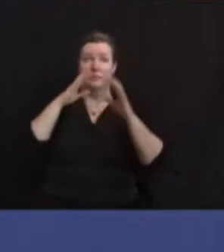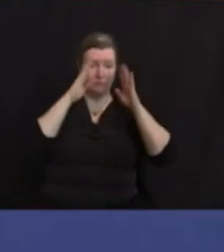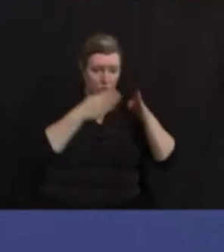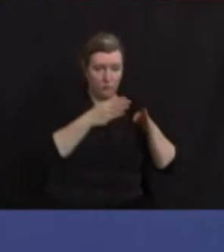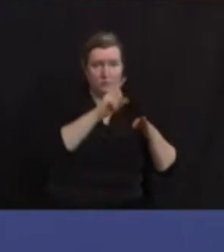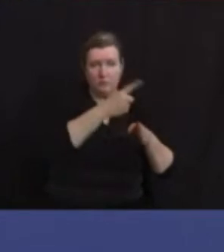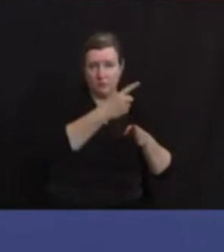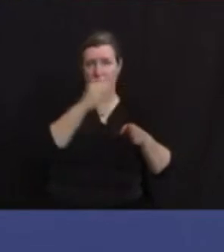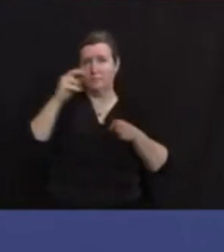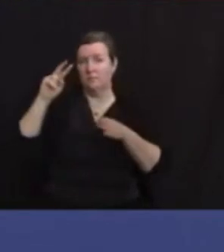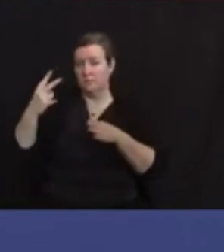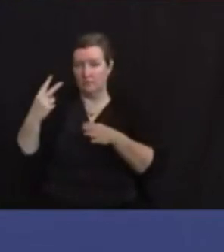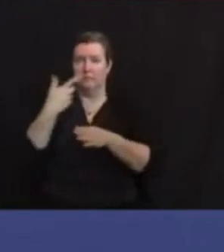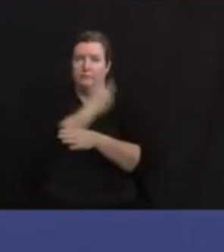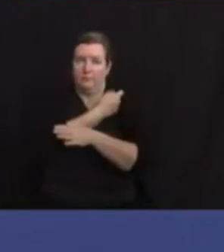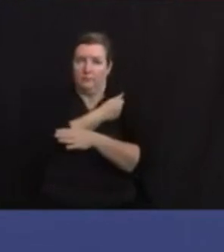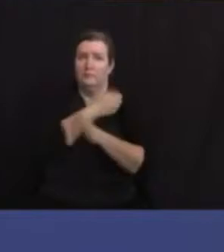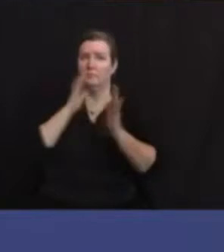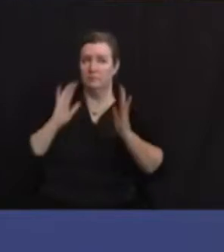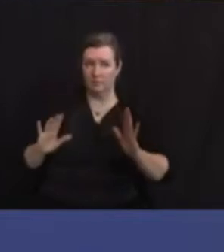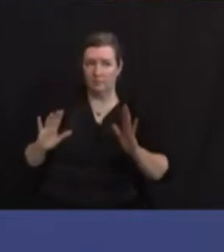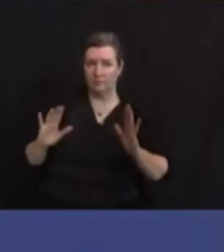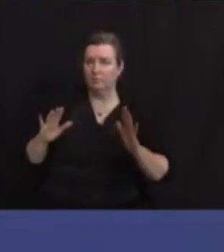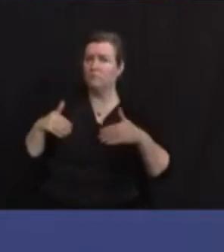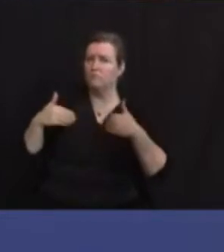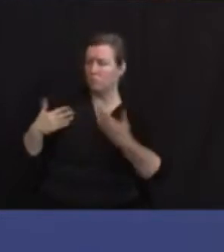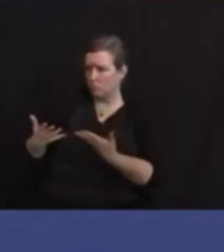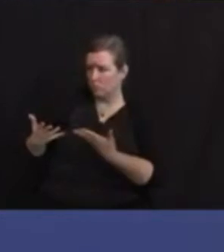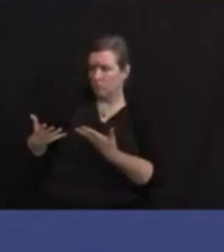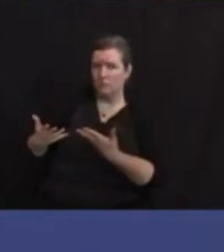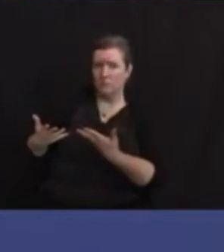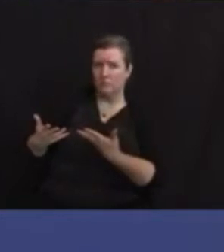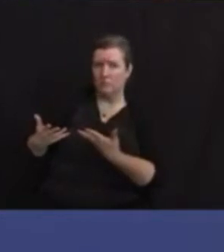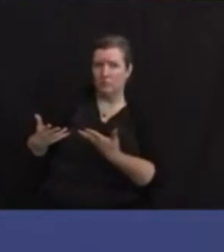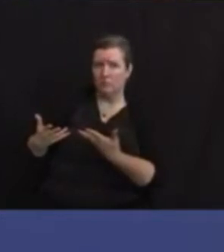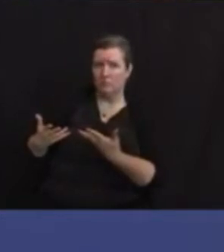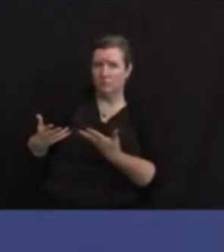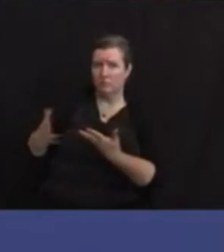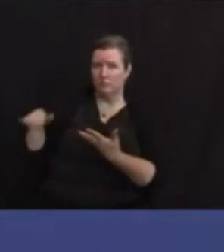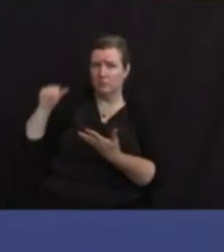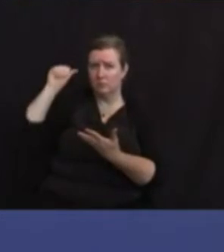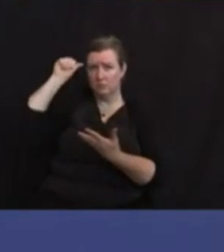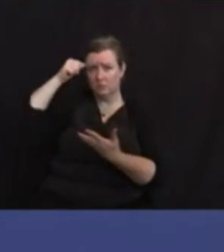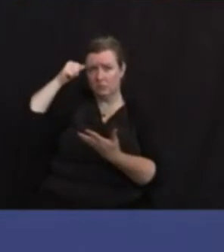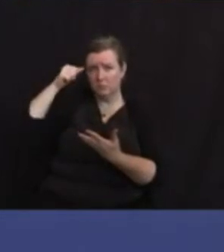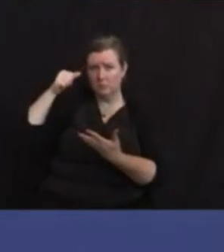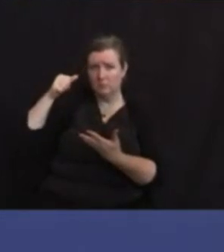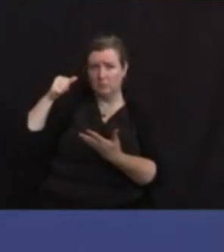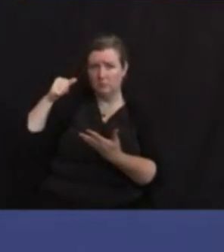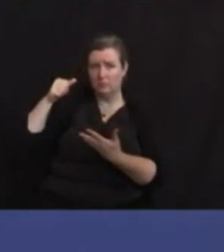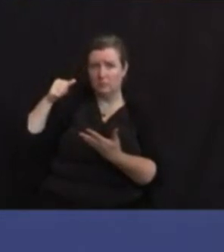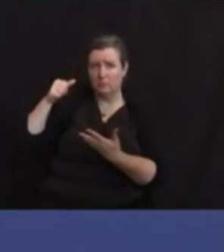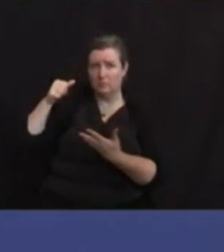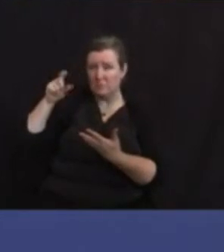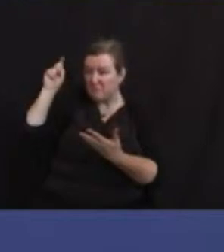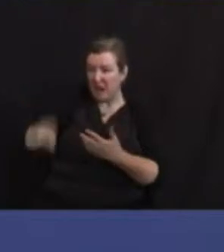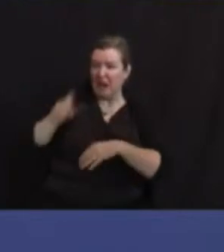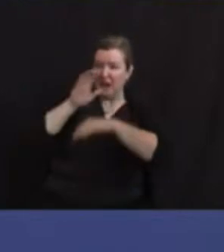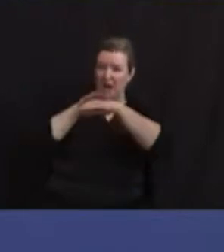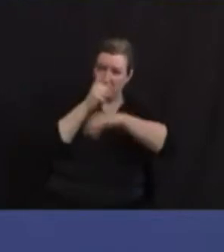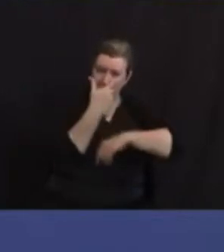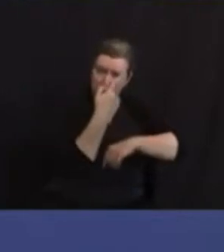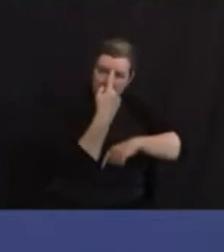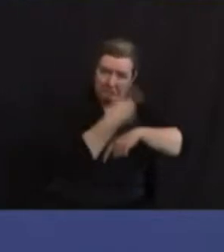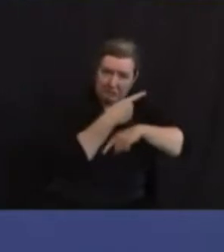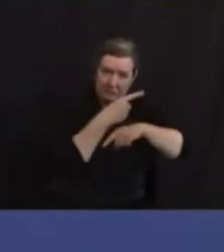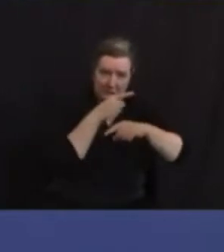And I say rigorous adherence, you've been pretty clear. It doesn't necessarily have to be day 21 or day 28. Both of you guys have made that point. But how do